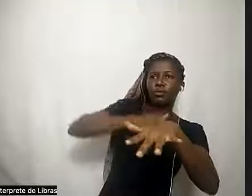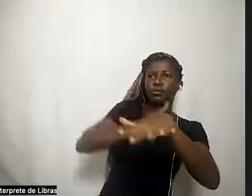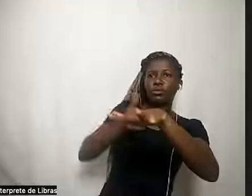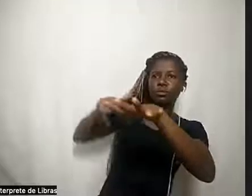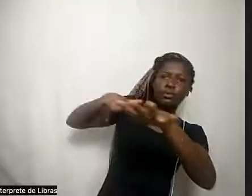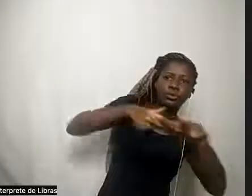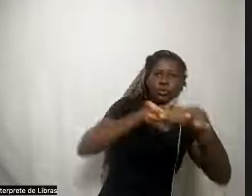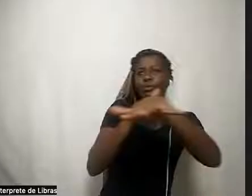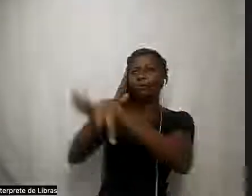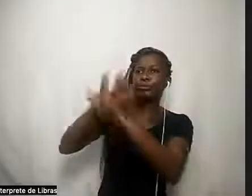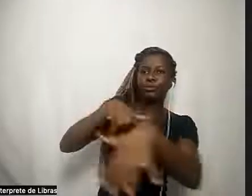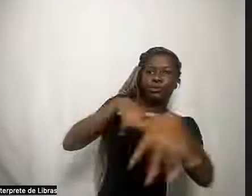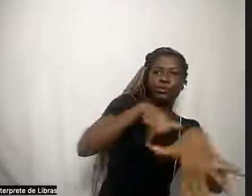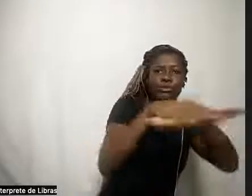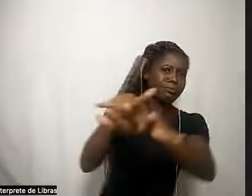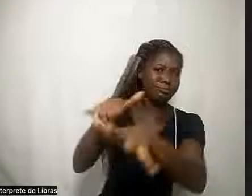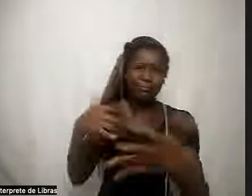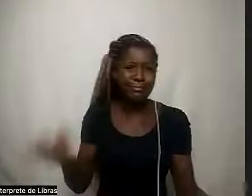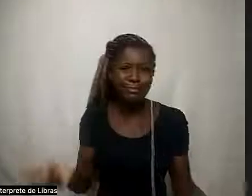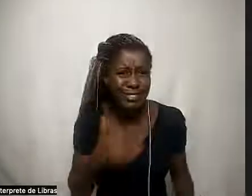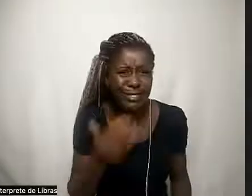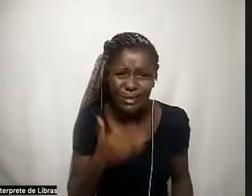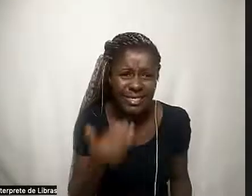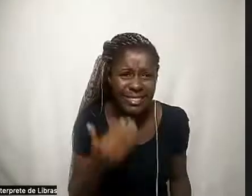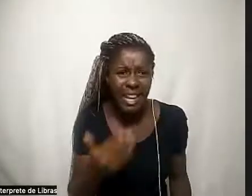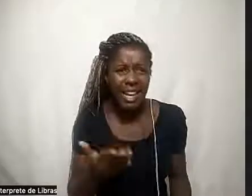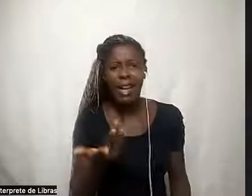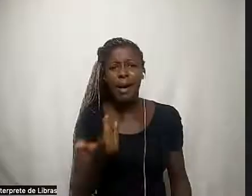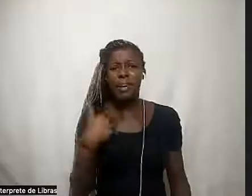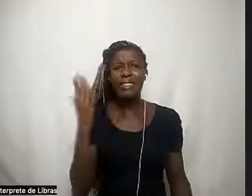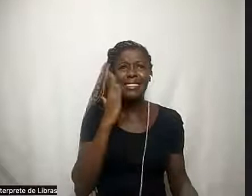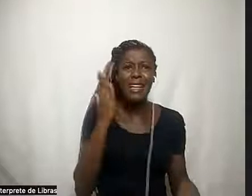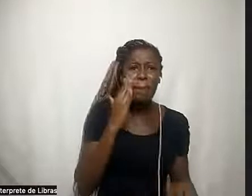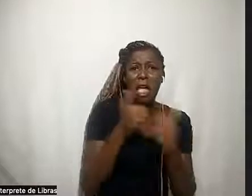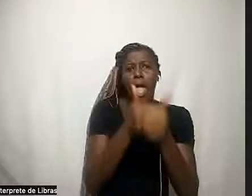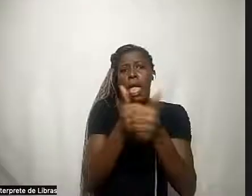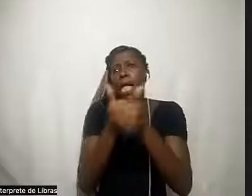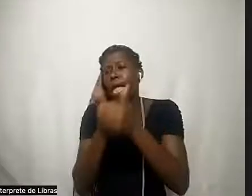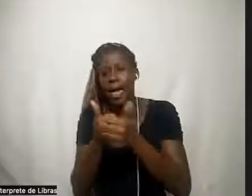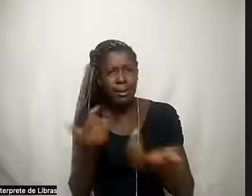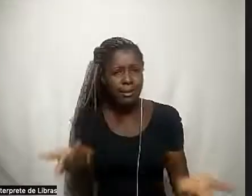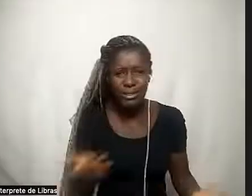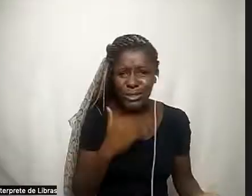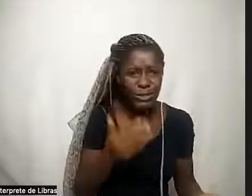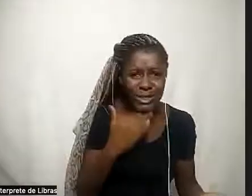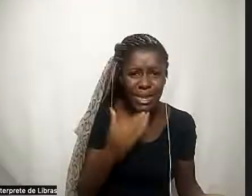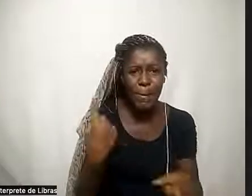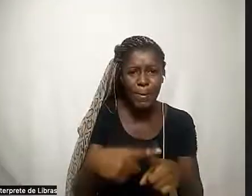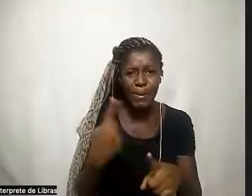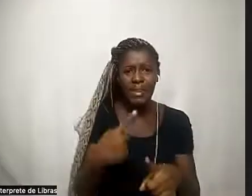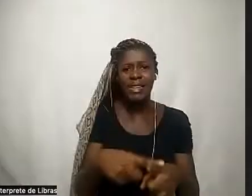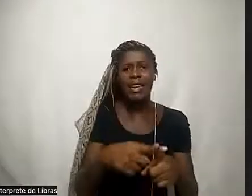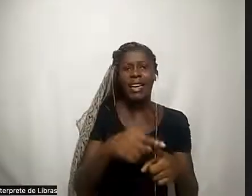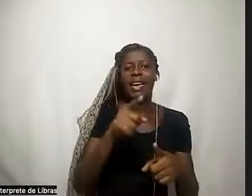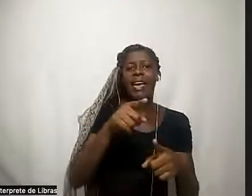there? To see if there are more or less albatrosses, to see the number, if the population increased or decreased.